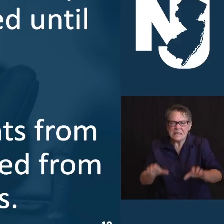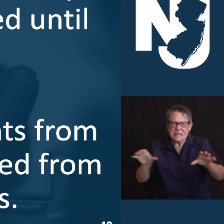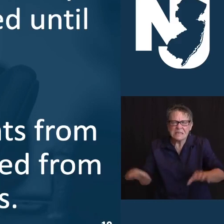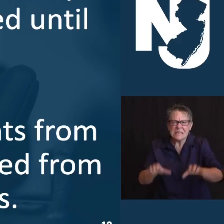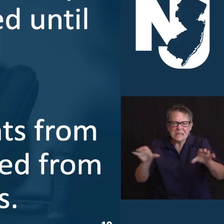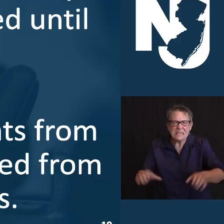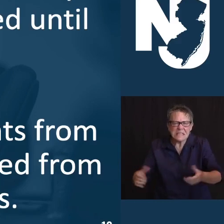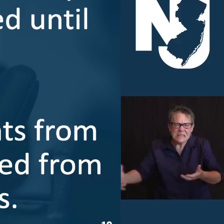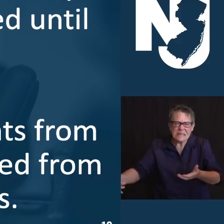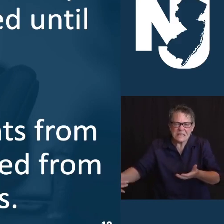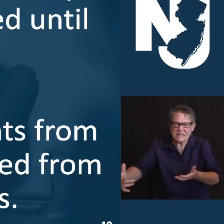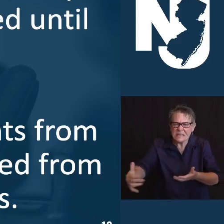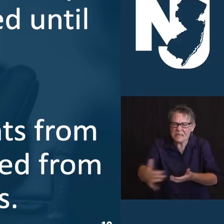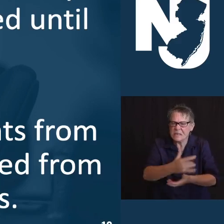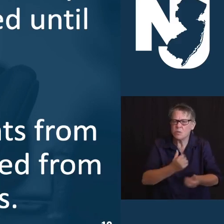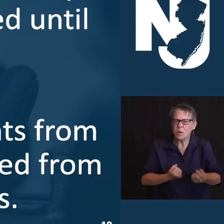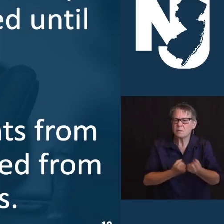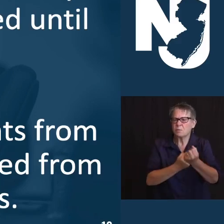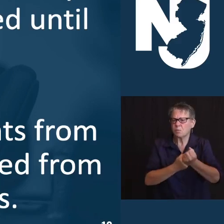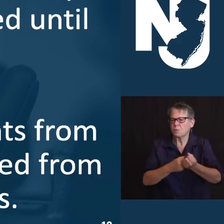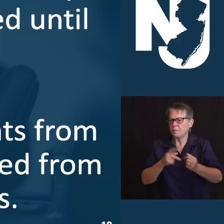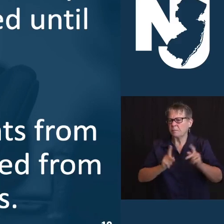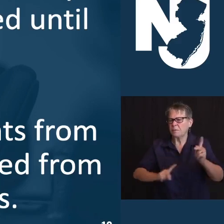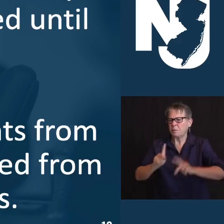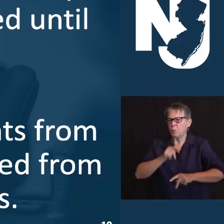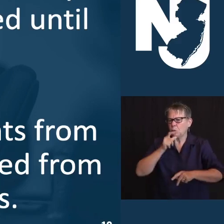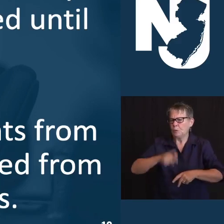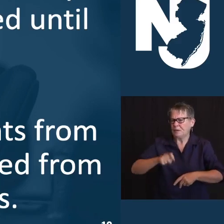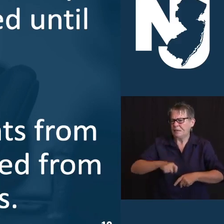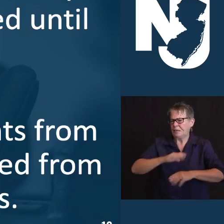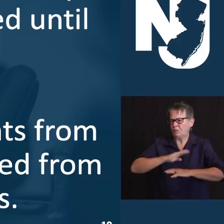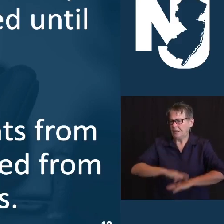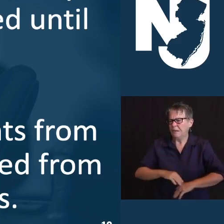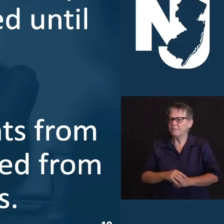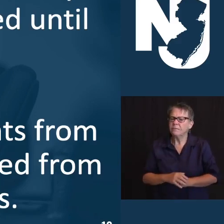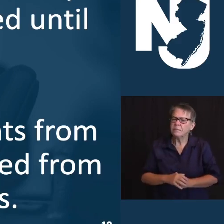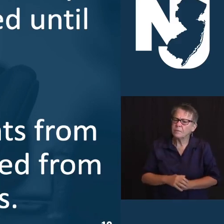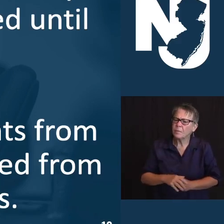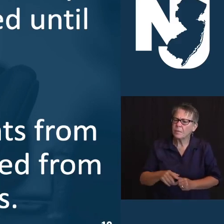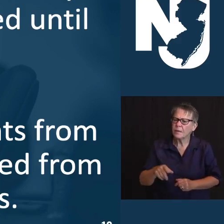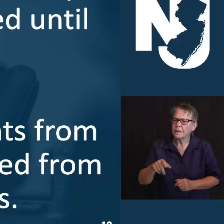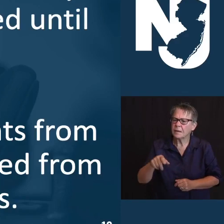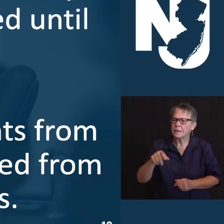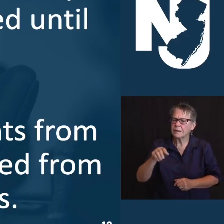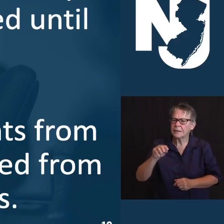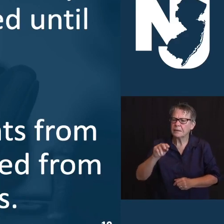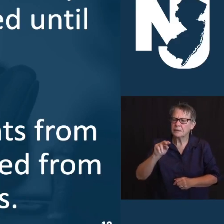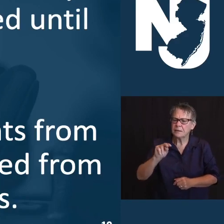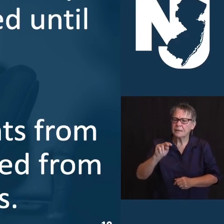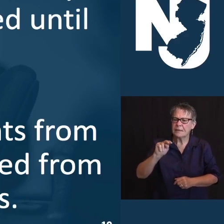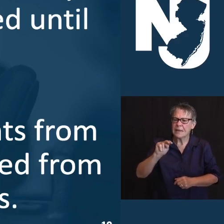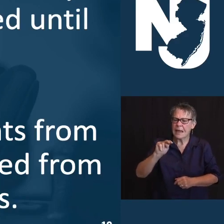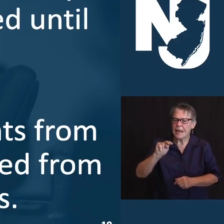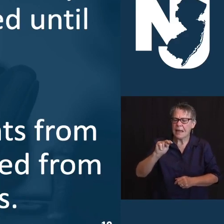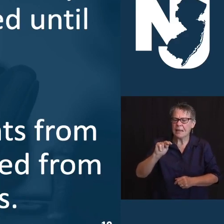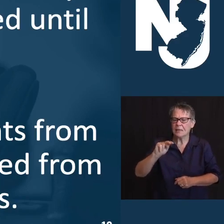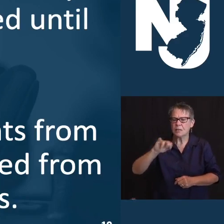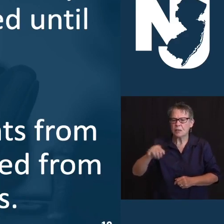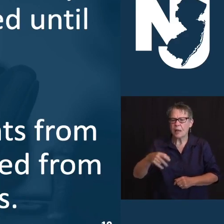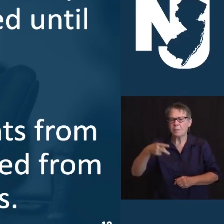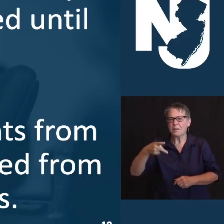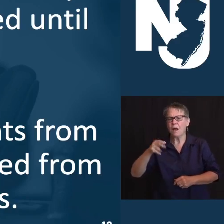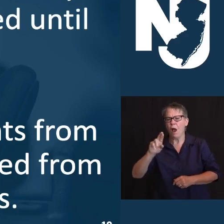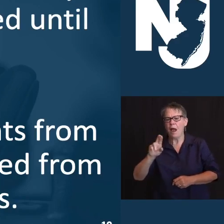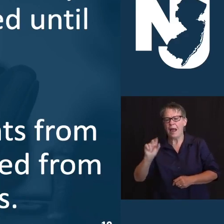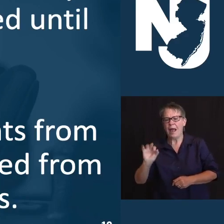njprf.org, a shameless pitch for you to consider giving them even more money because they're putting it straight out on the street, and it's really impressive. Okay,